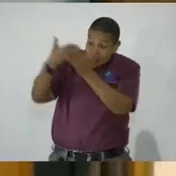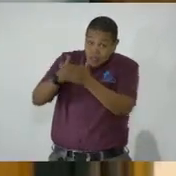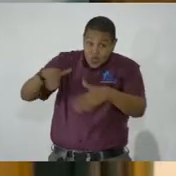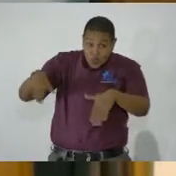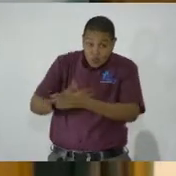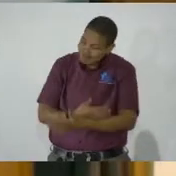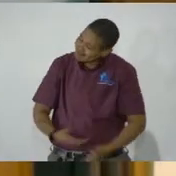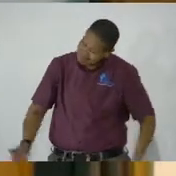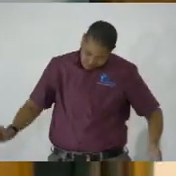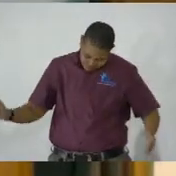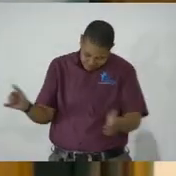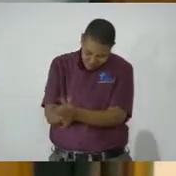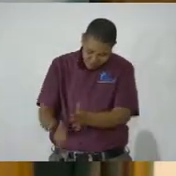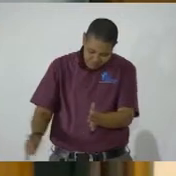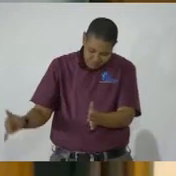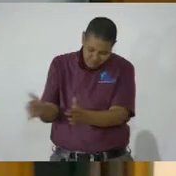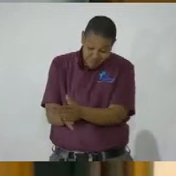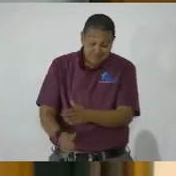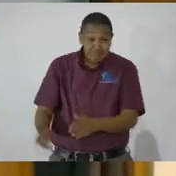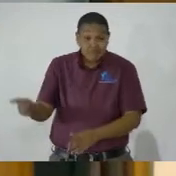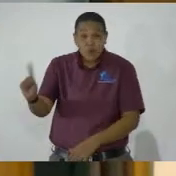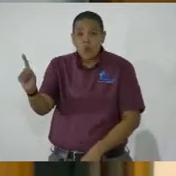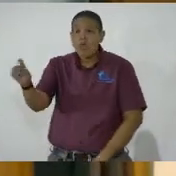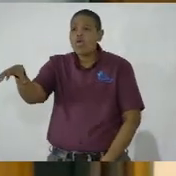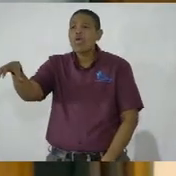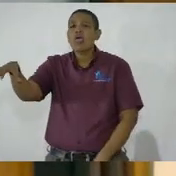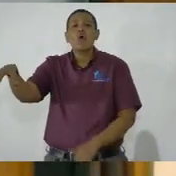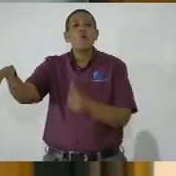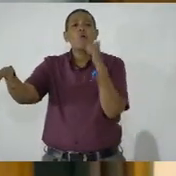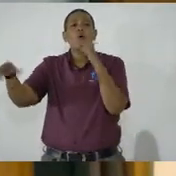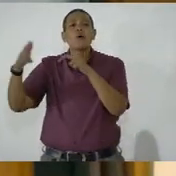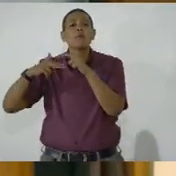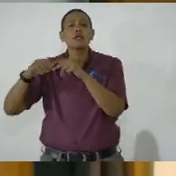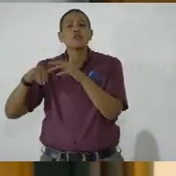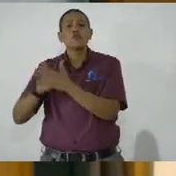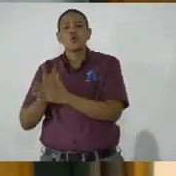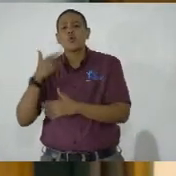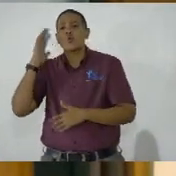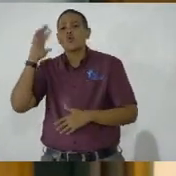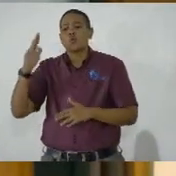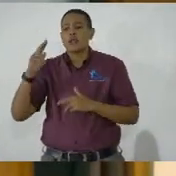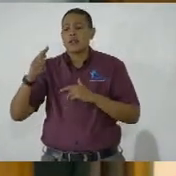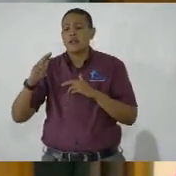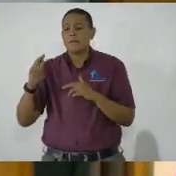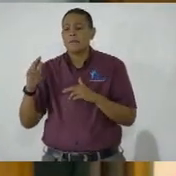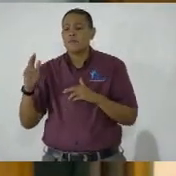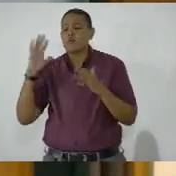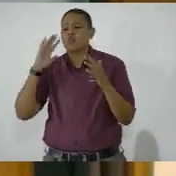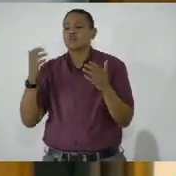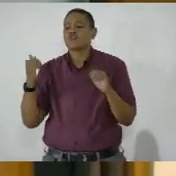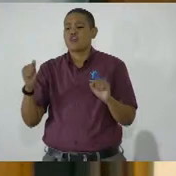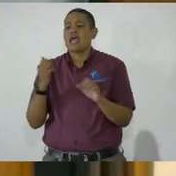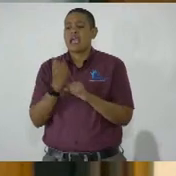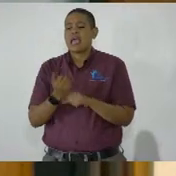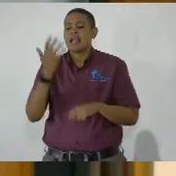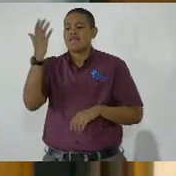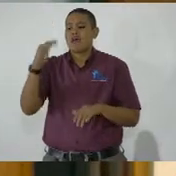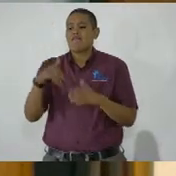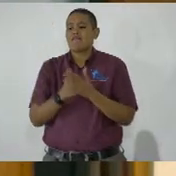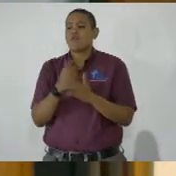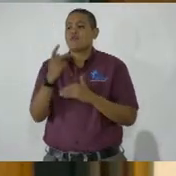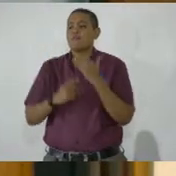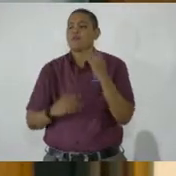Madam Speaker, we are not going to build new courts. And I will explain shortly, we will try to get at least 5 new parish